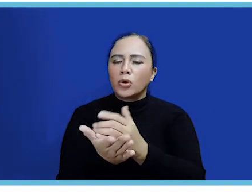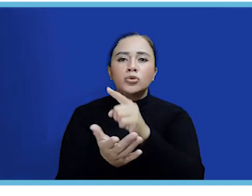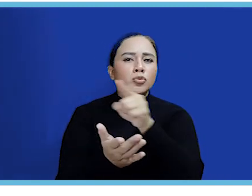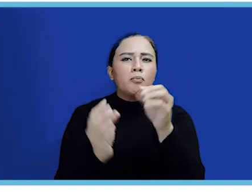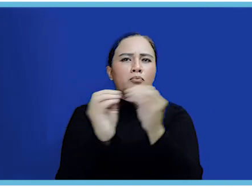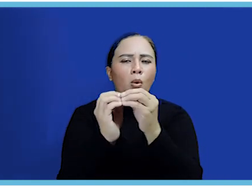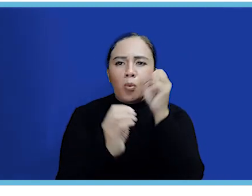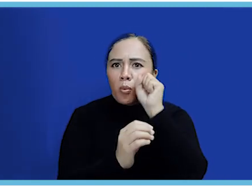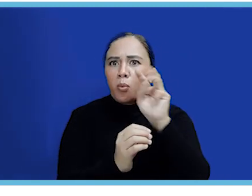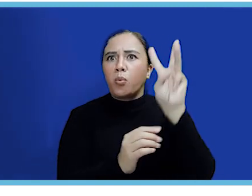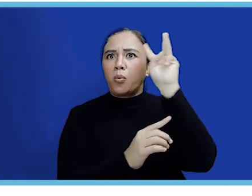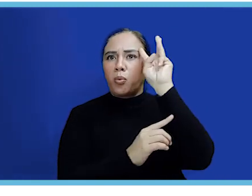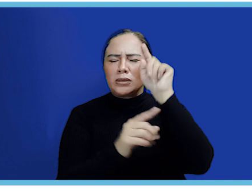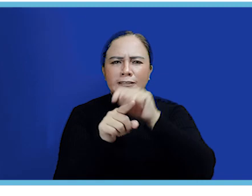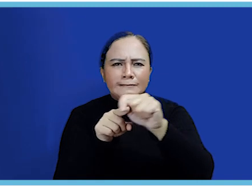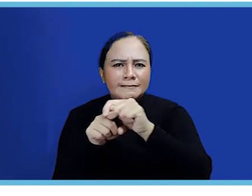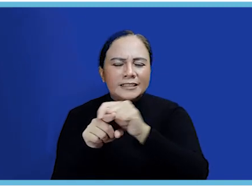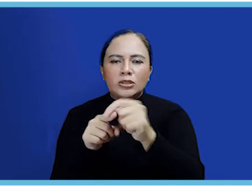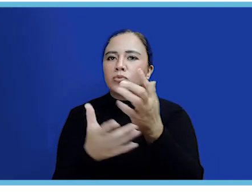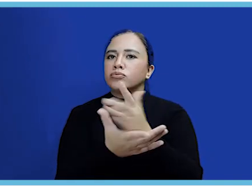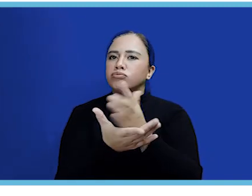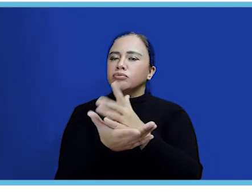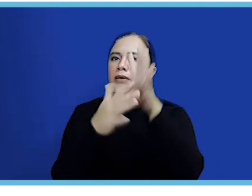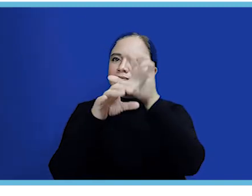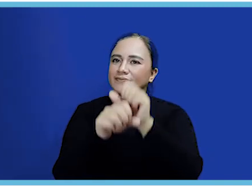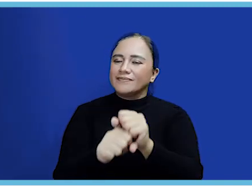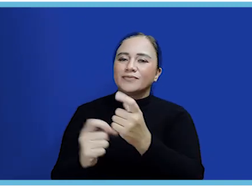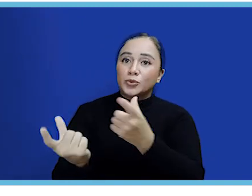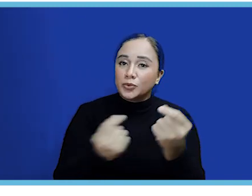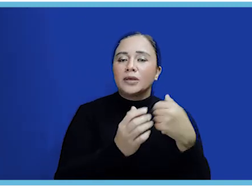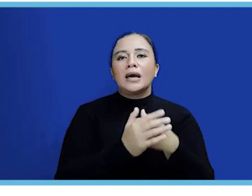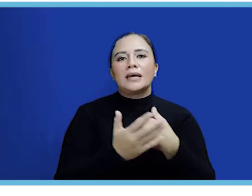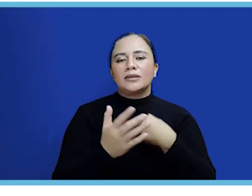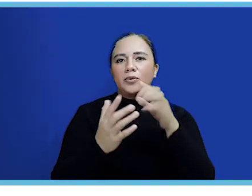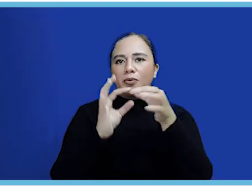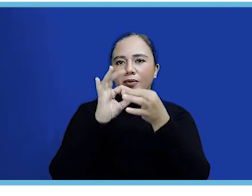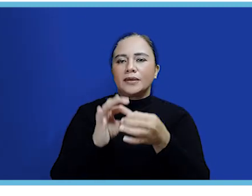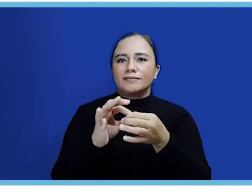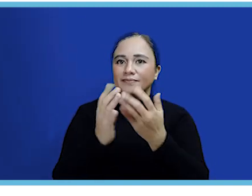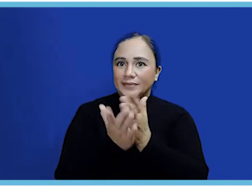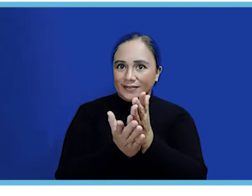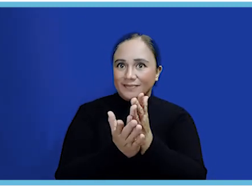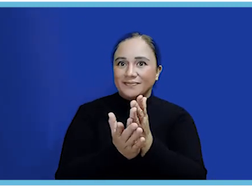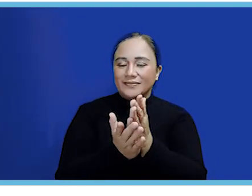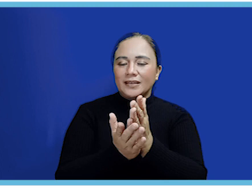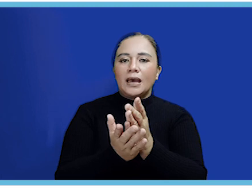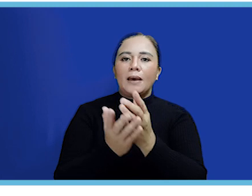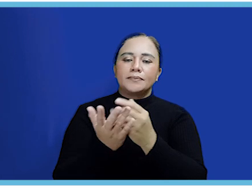course, you will be more aware and equipped to share and practice the rights-based approach to disability.